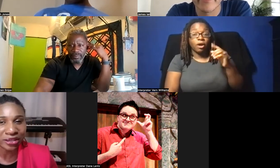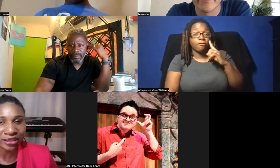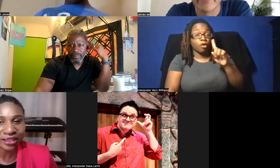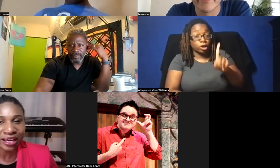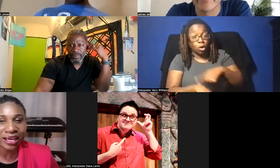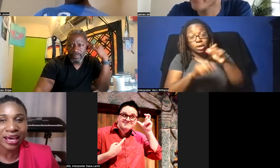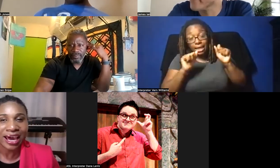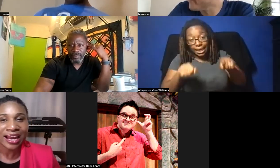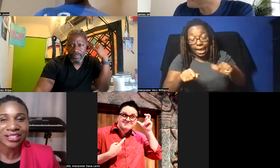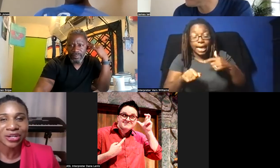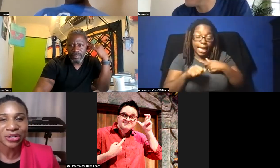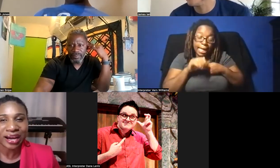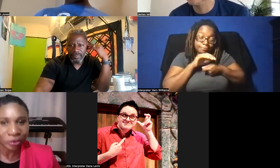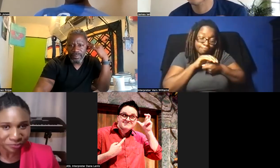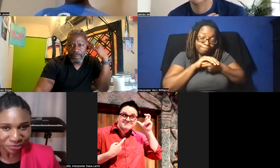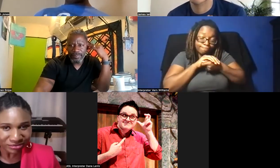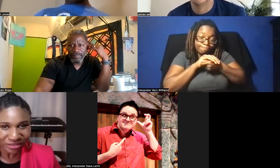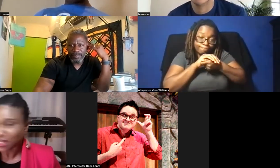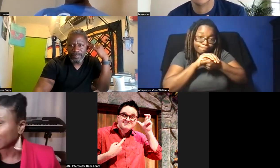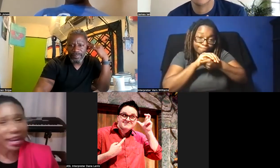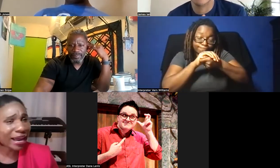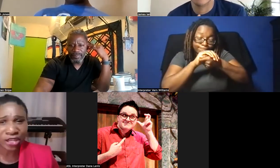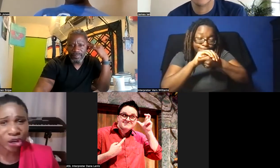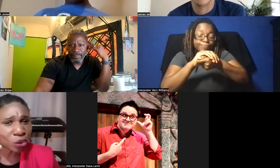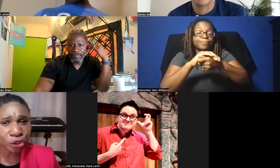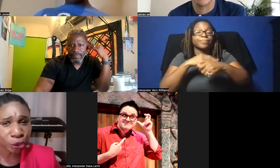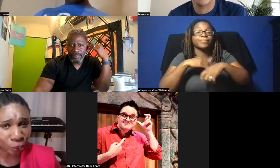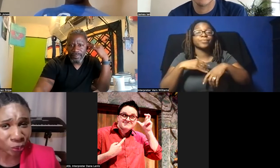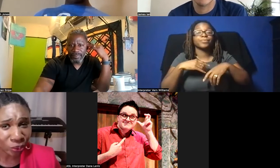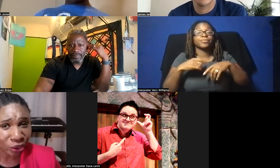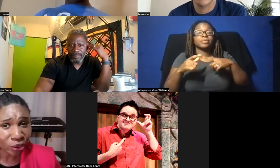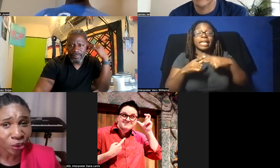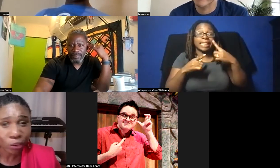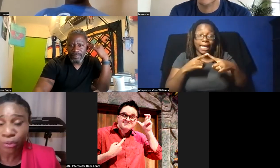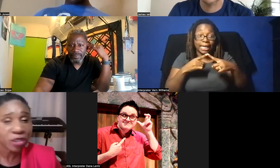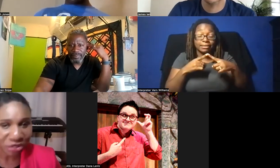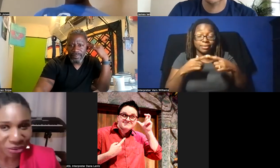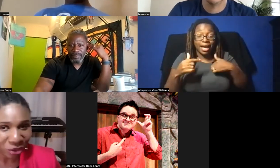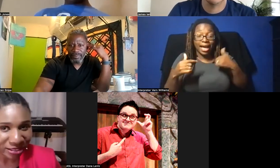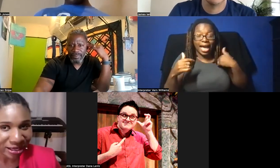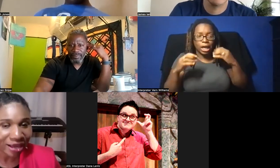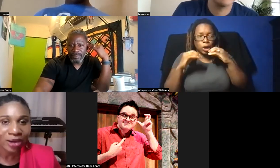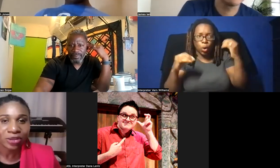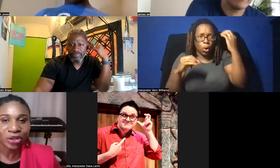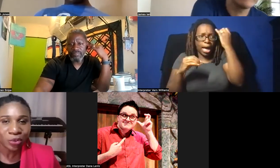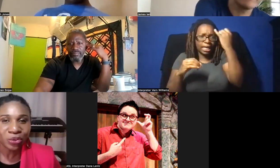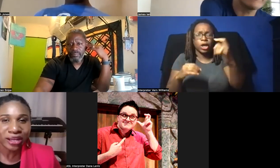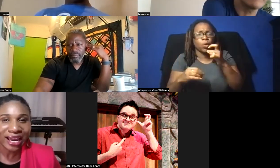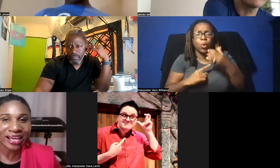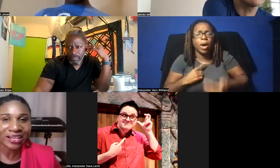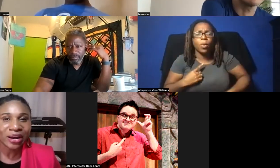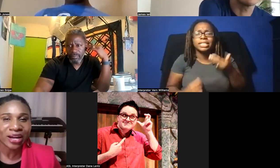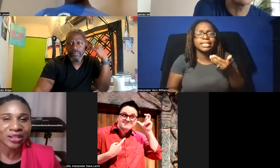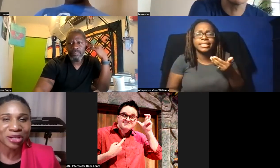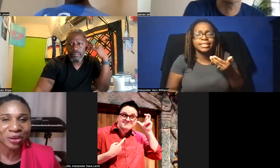as I could. And it turned out that I had no clue who this person was. You know, when you